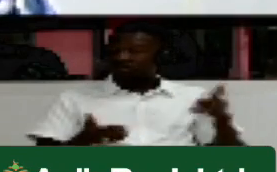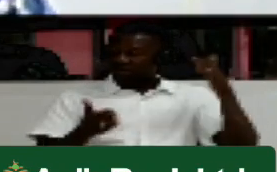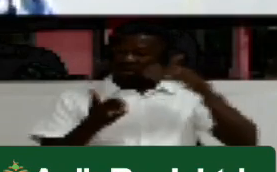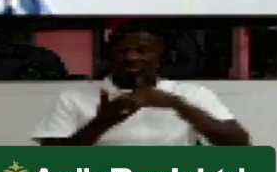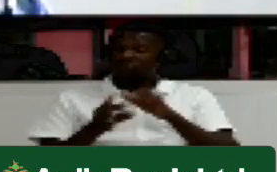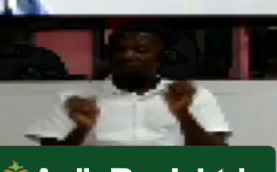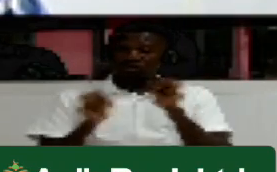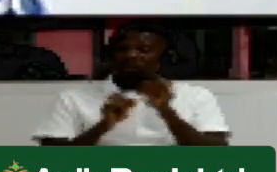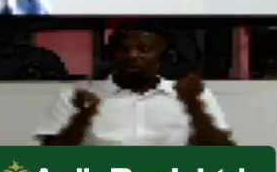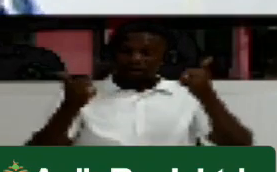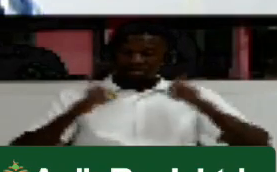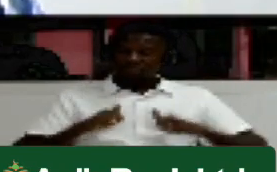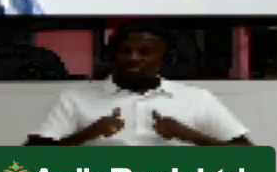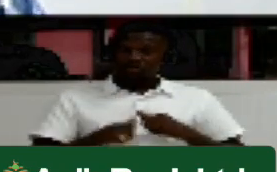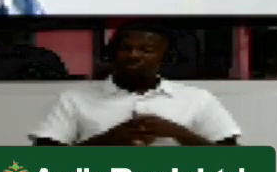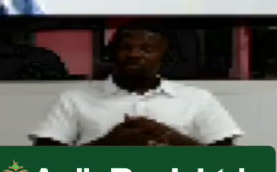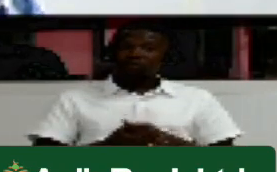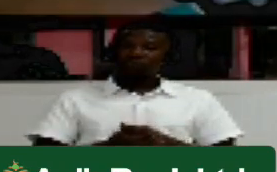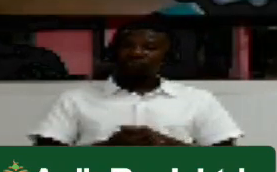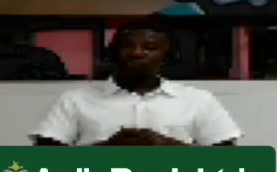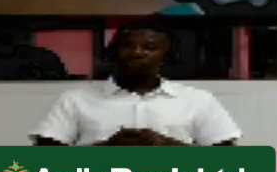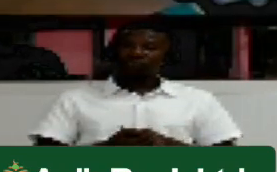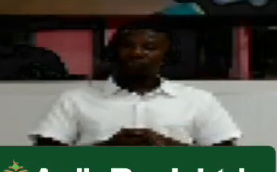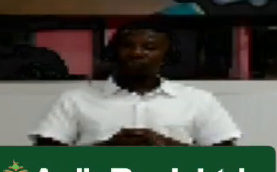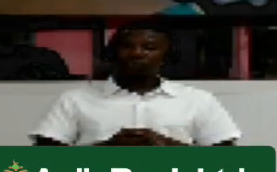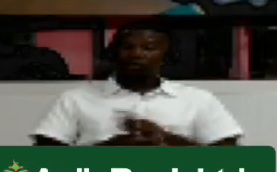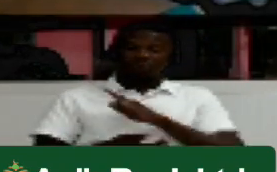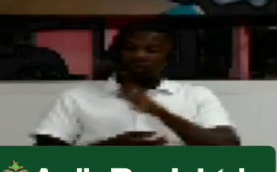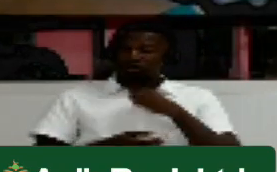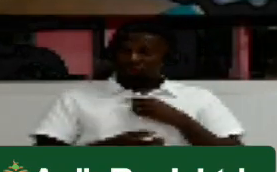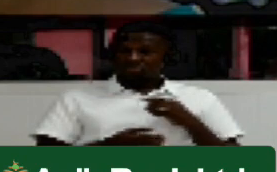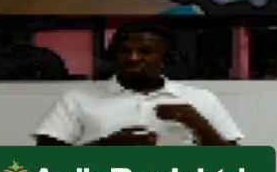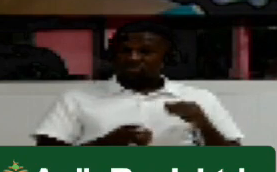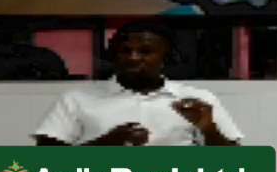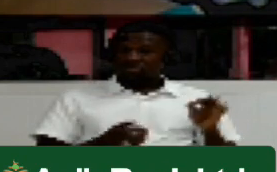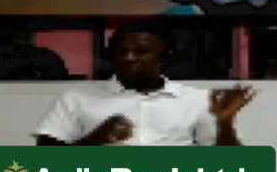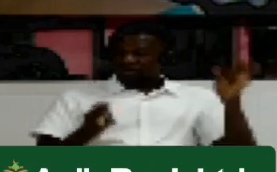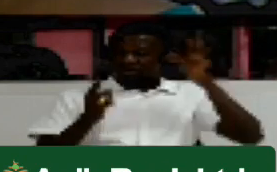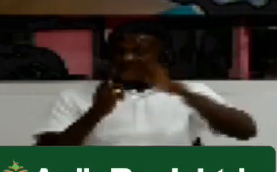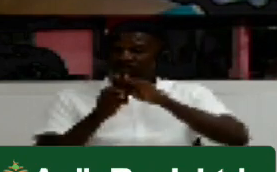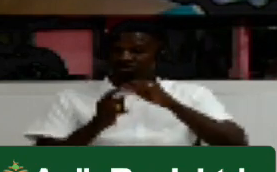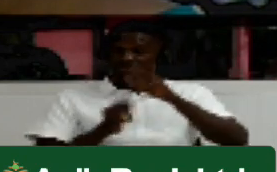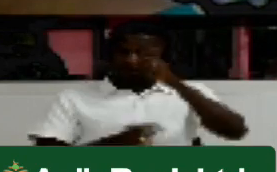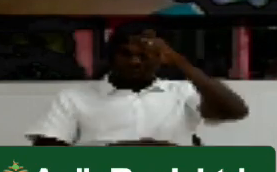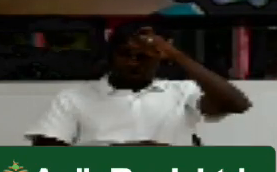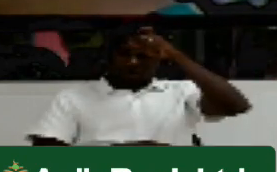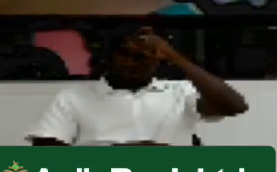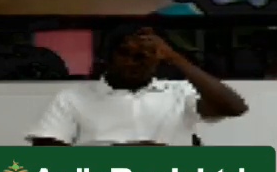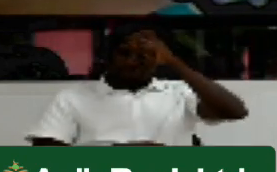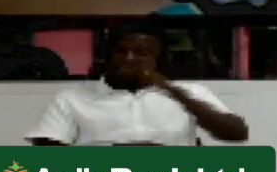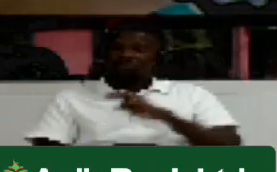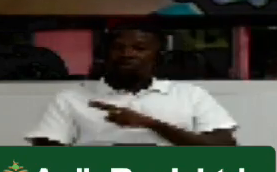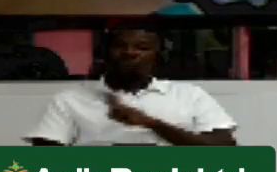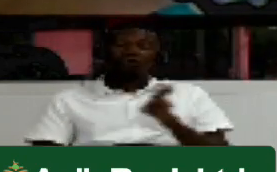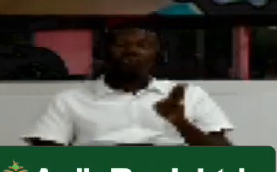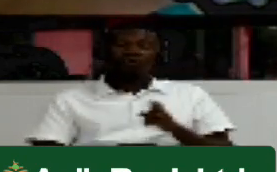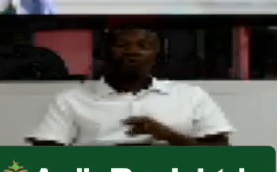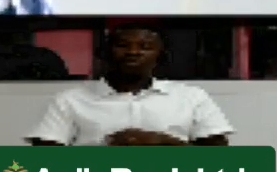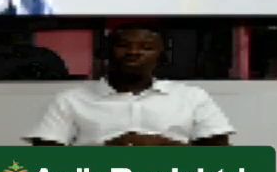that package. So you did not end up going to Turkey? No. And why was that?